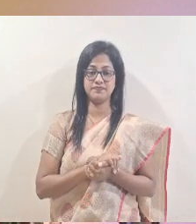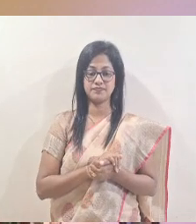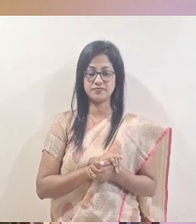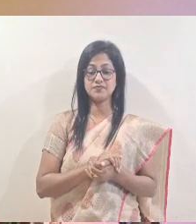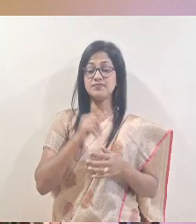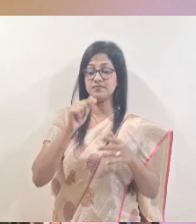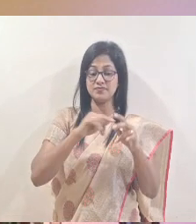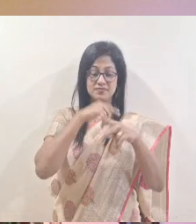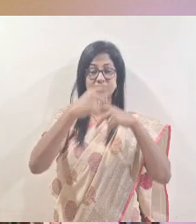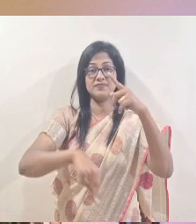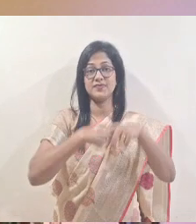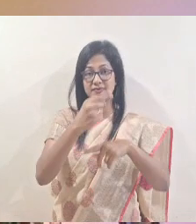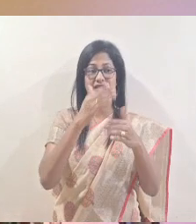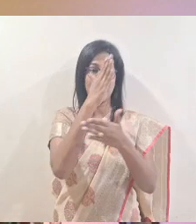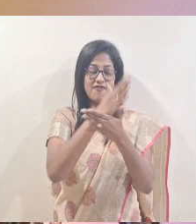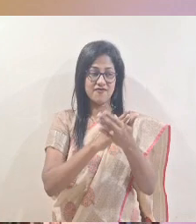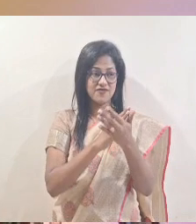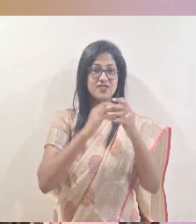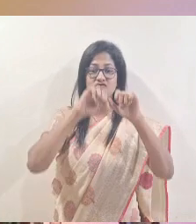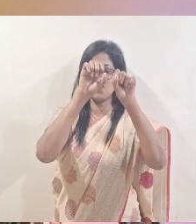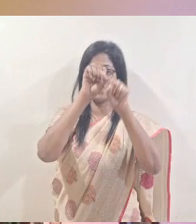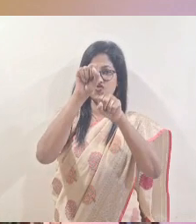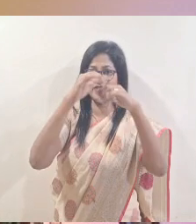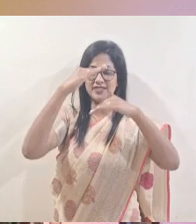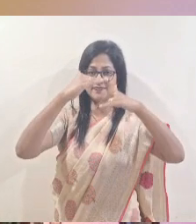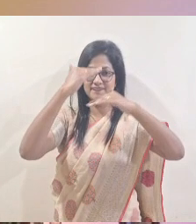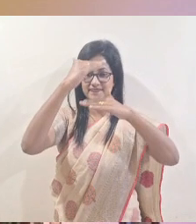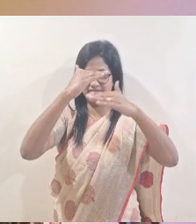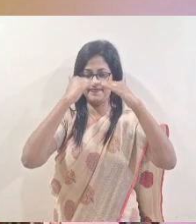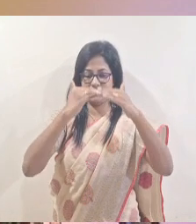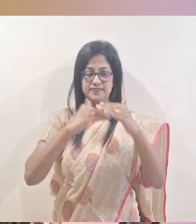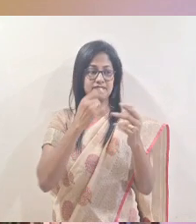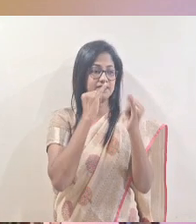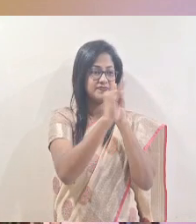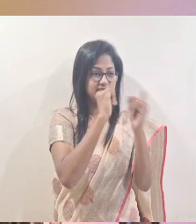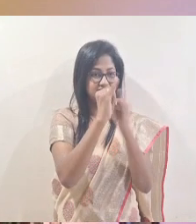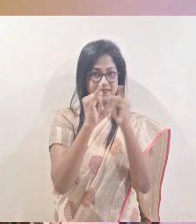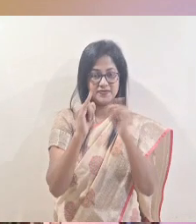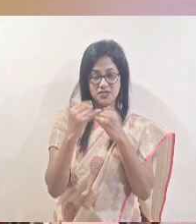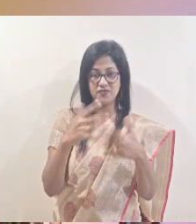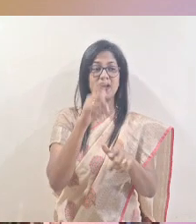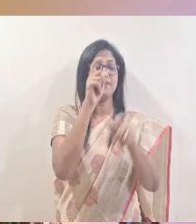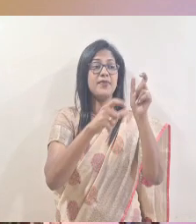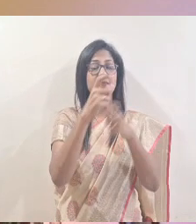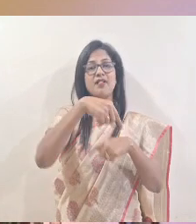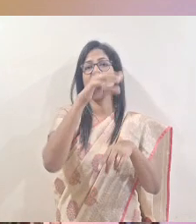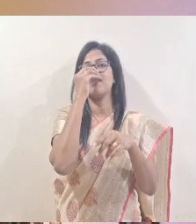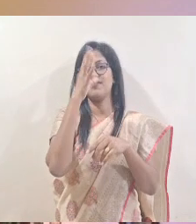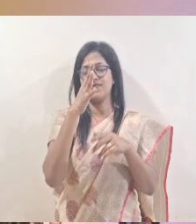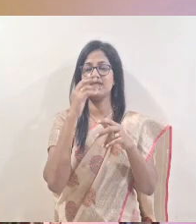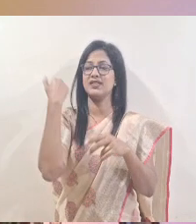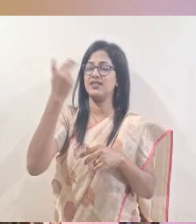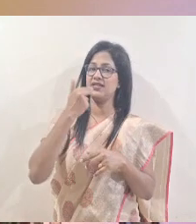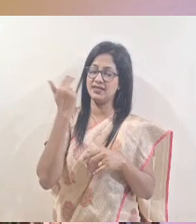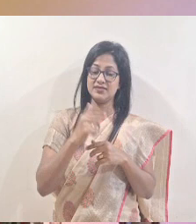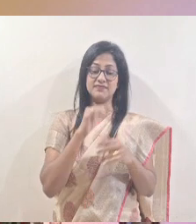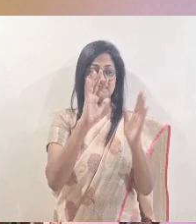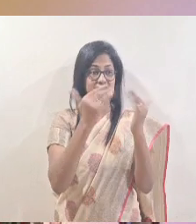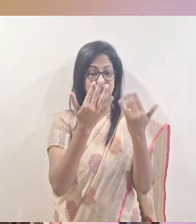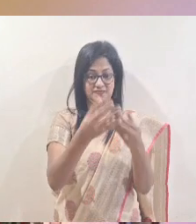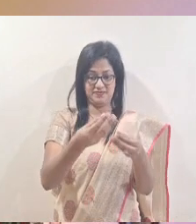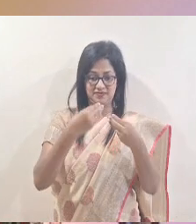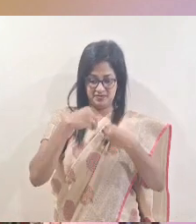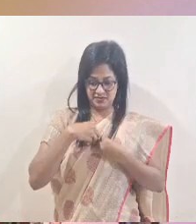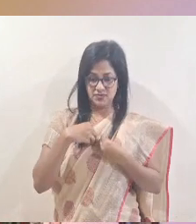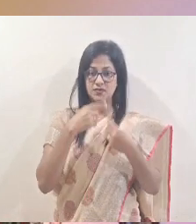this, semi-structured interviews were conducted with respondents selected through purposive and convenience sampling. This enabled us